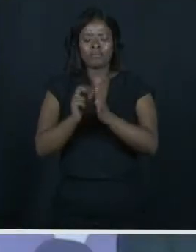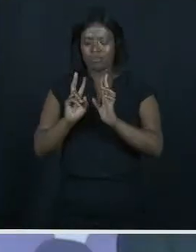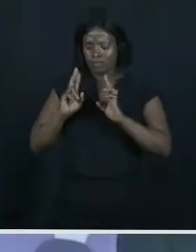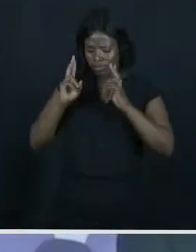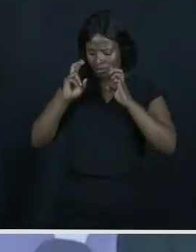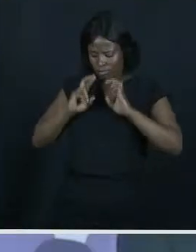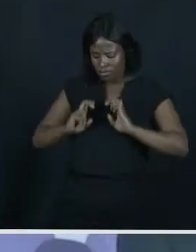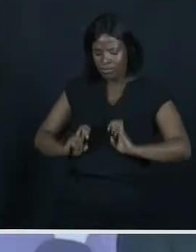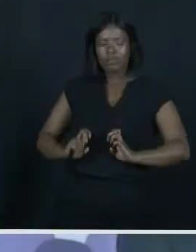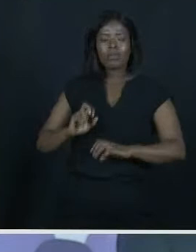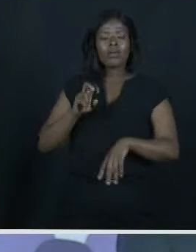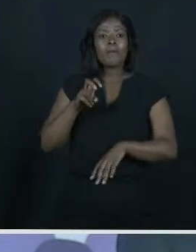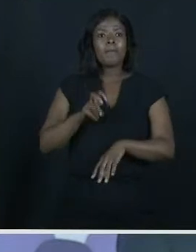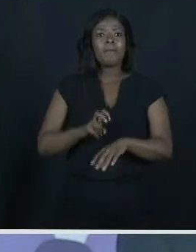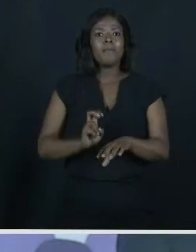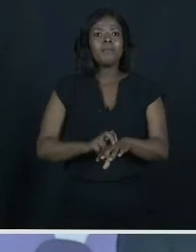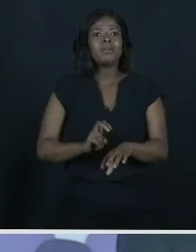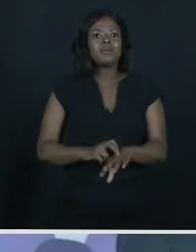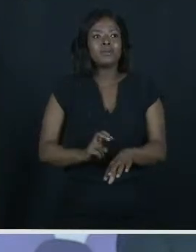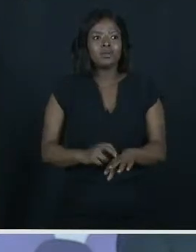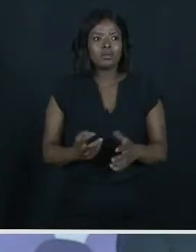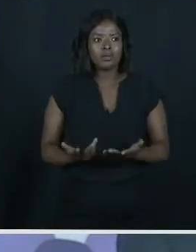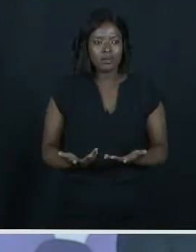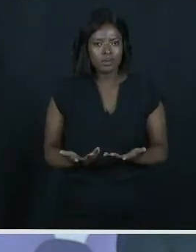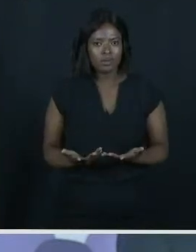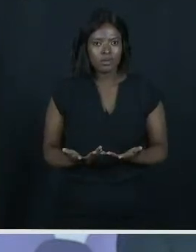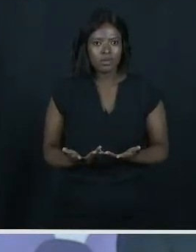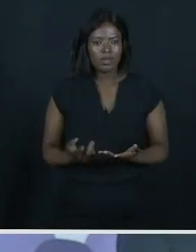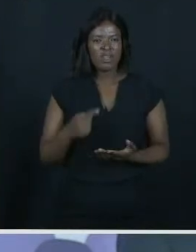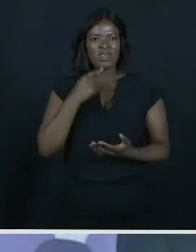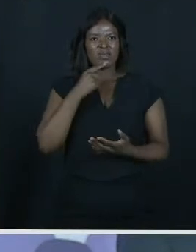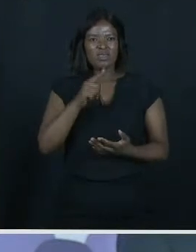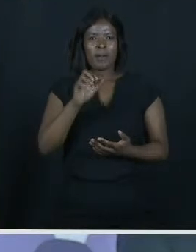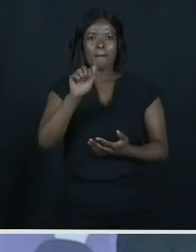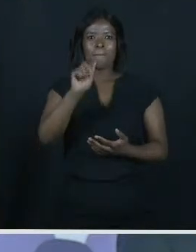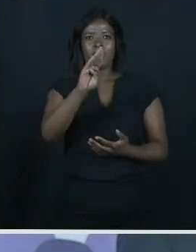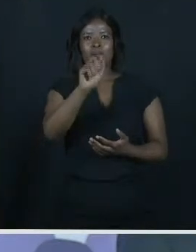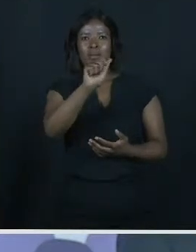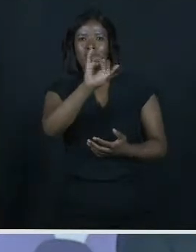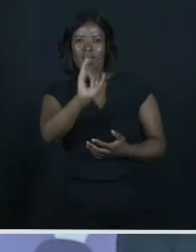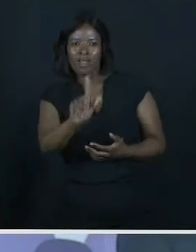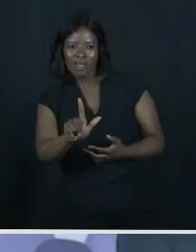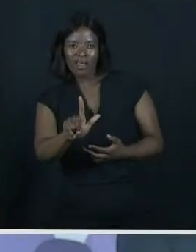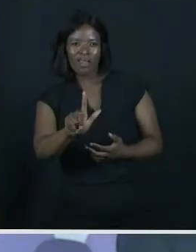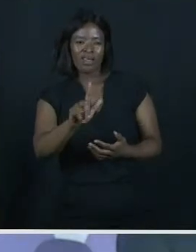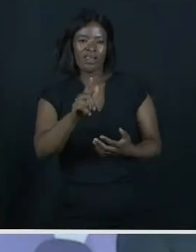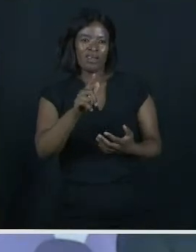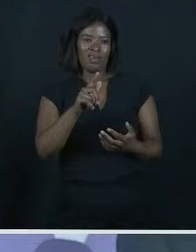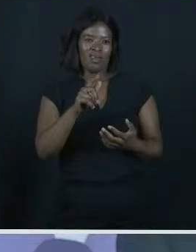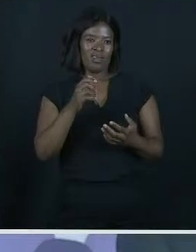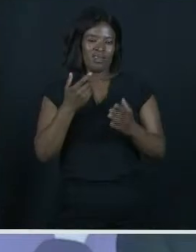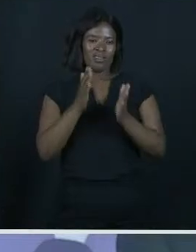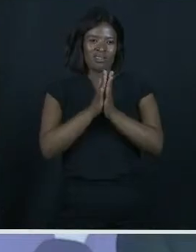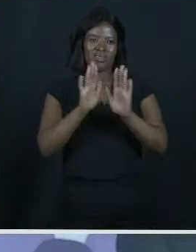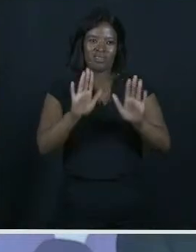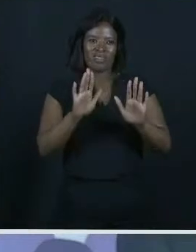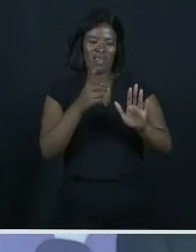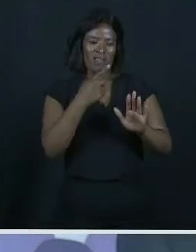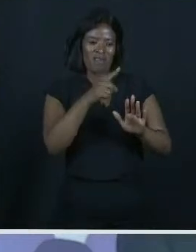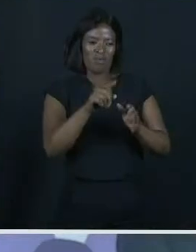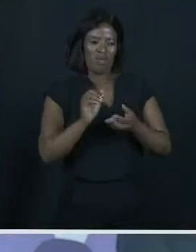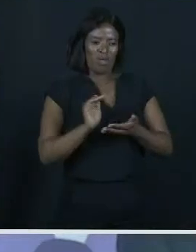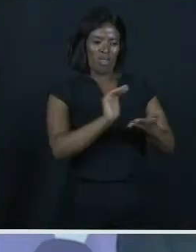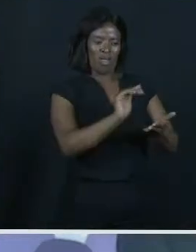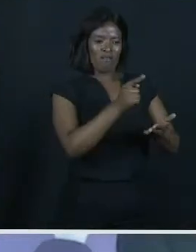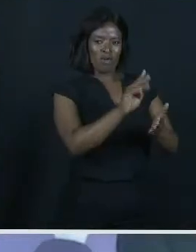some point that why was bail given to a non-South African of 10,000 rands for a rape?